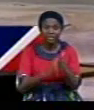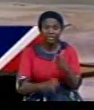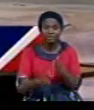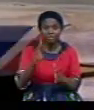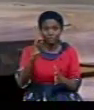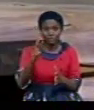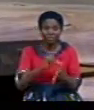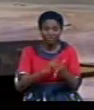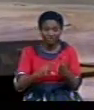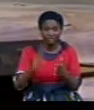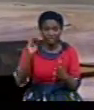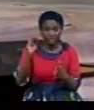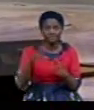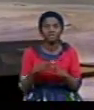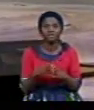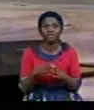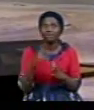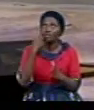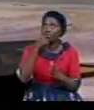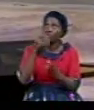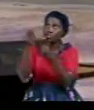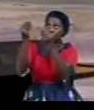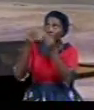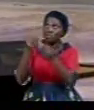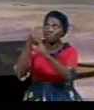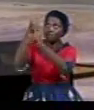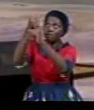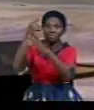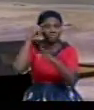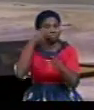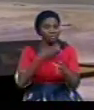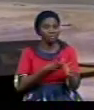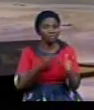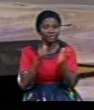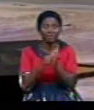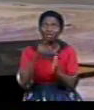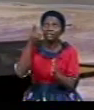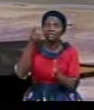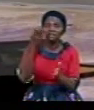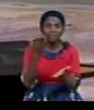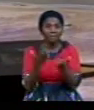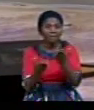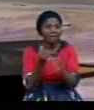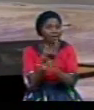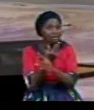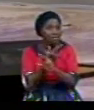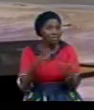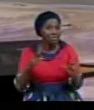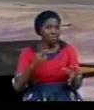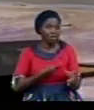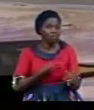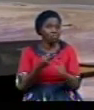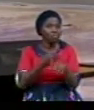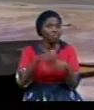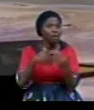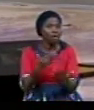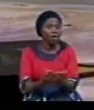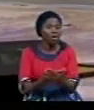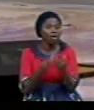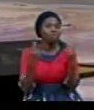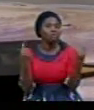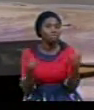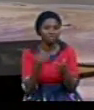from verse 14. Who gave himself for us, that he might redeem us from all iniquity,